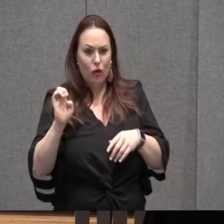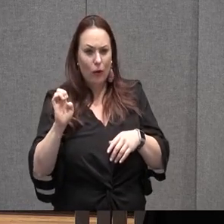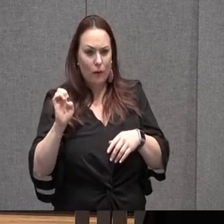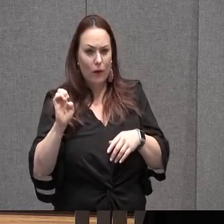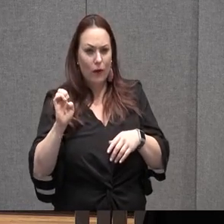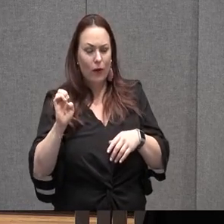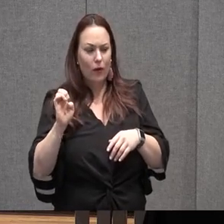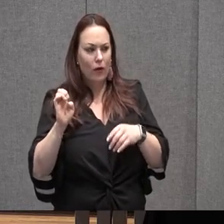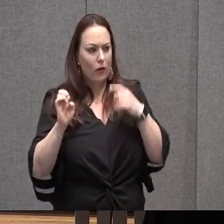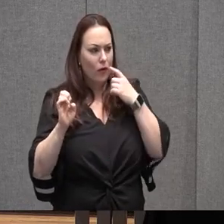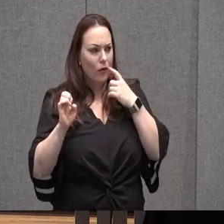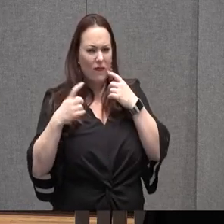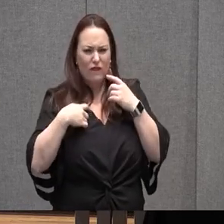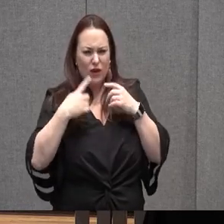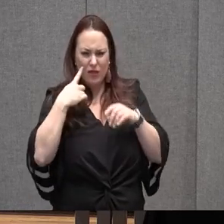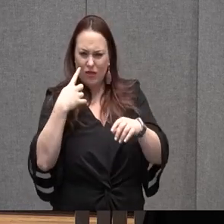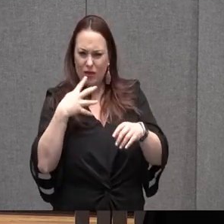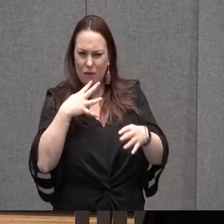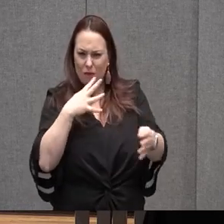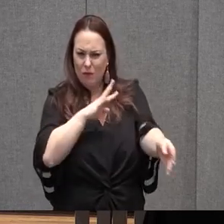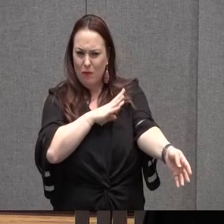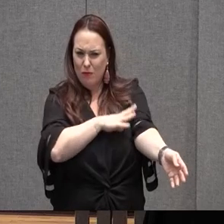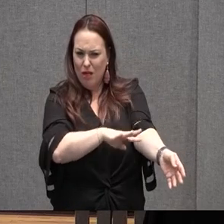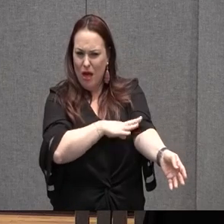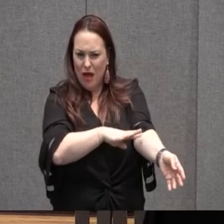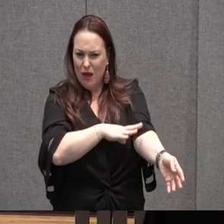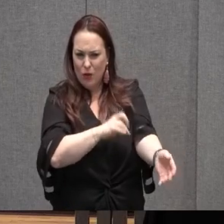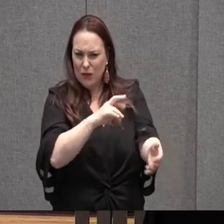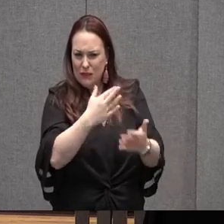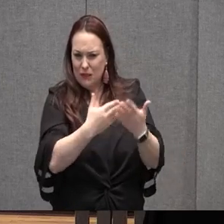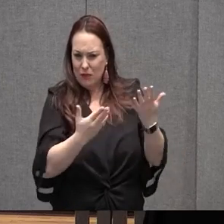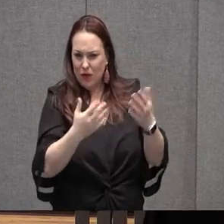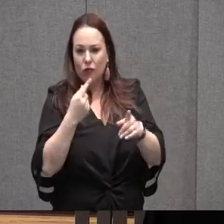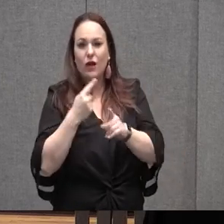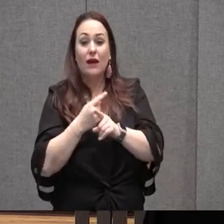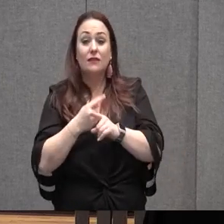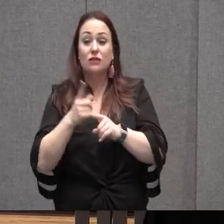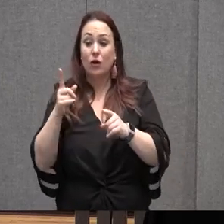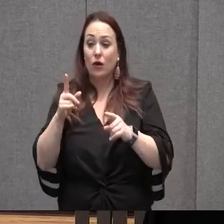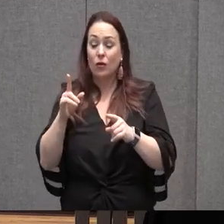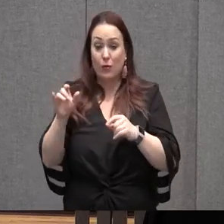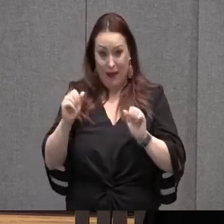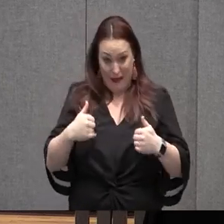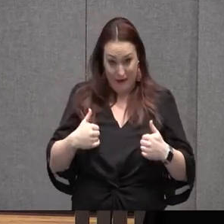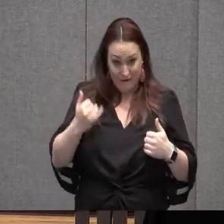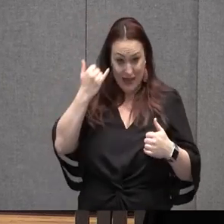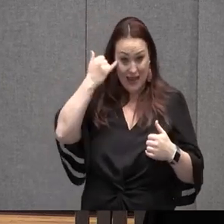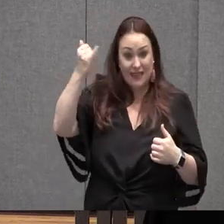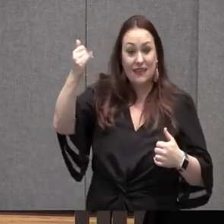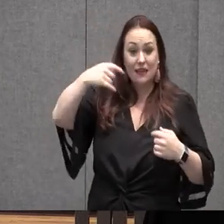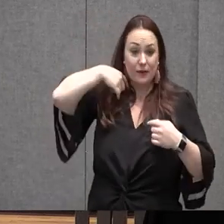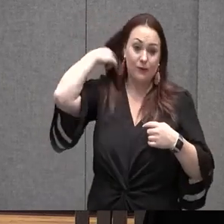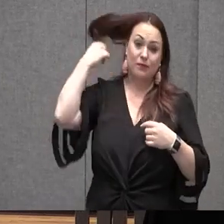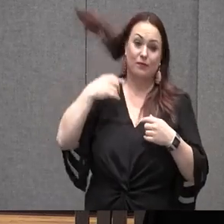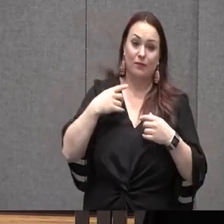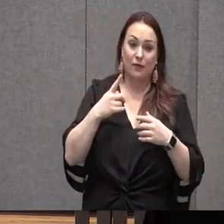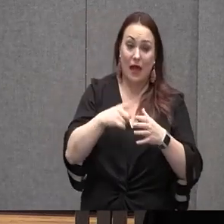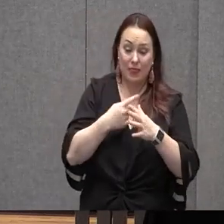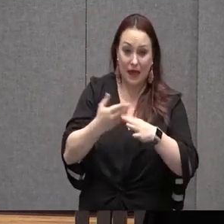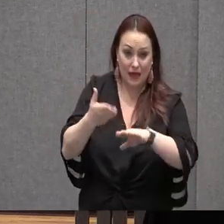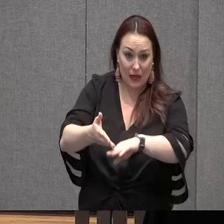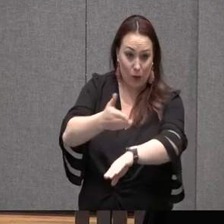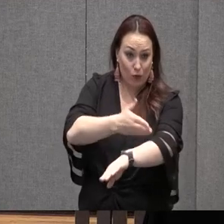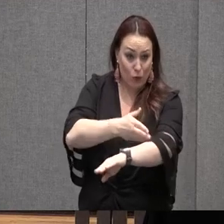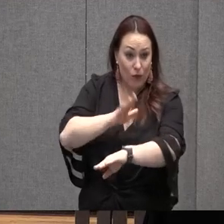yeah, the for the blood or something. Right, right. So you can take an idea. Yeah. And